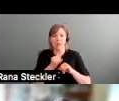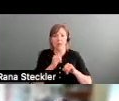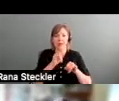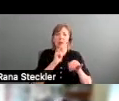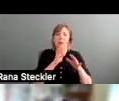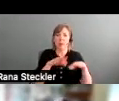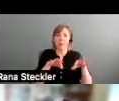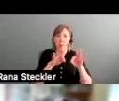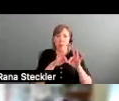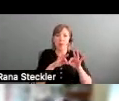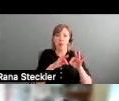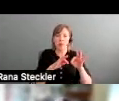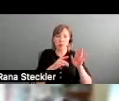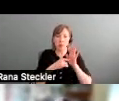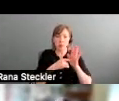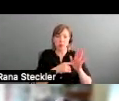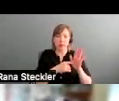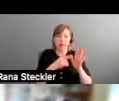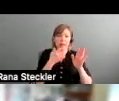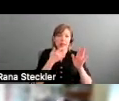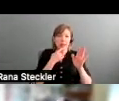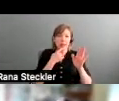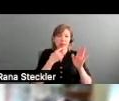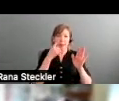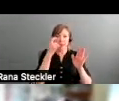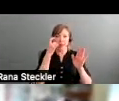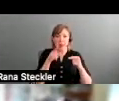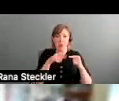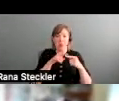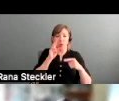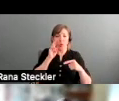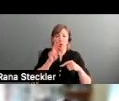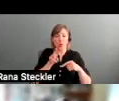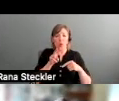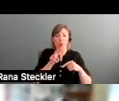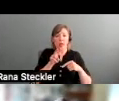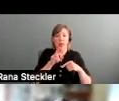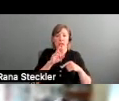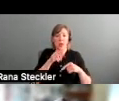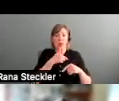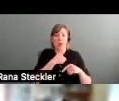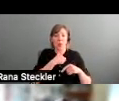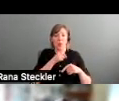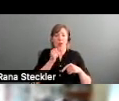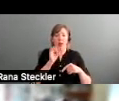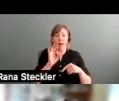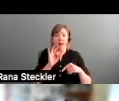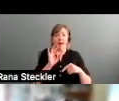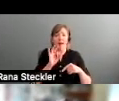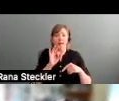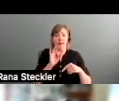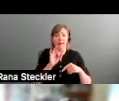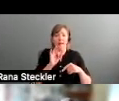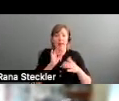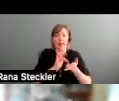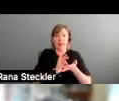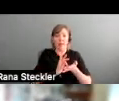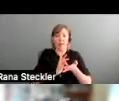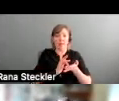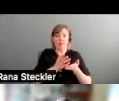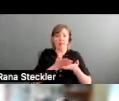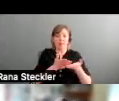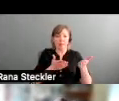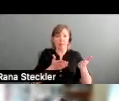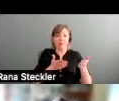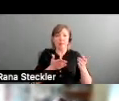important to say, because when we look at the role of the pharmaceuticals played, and